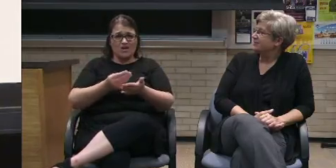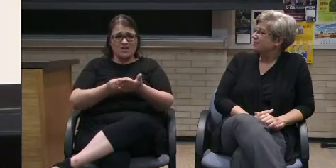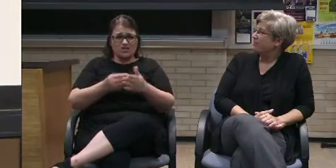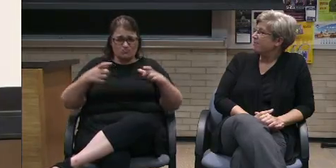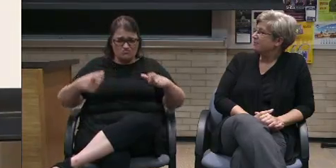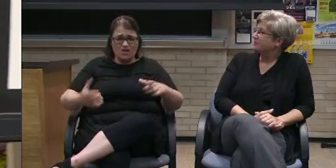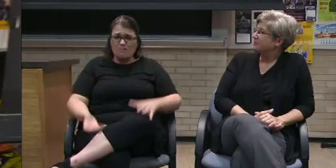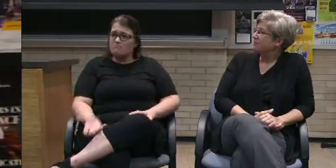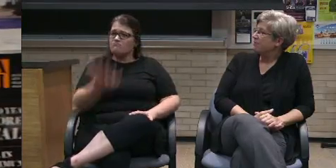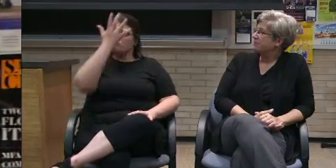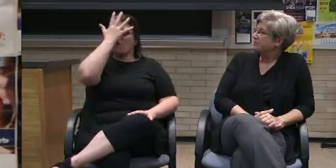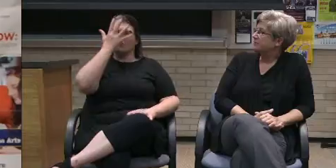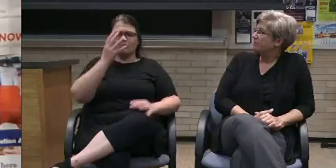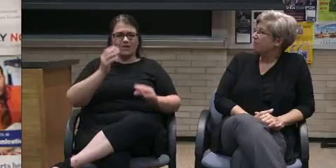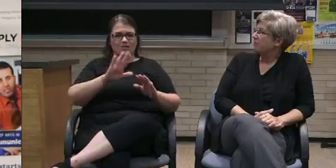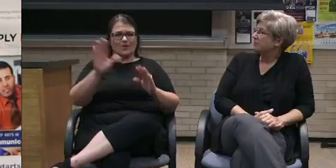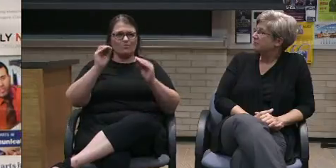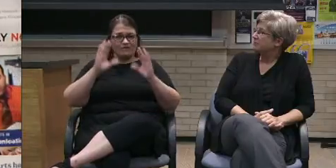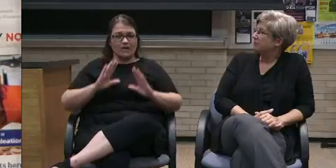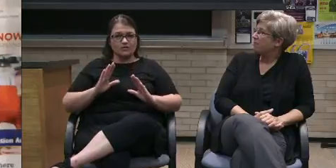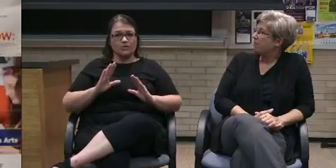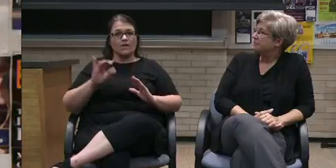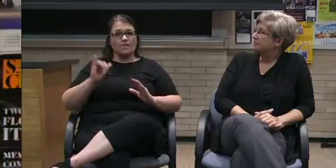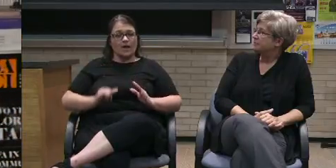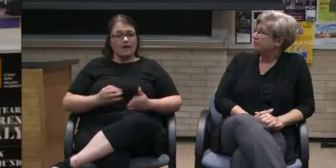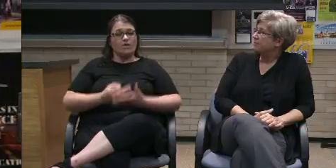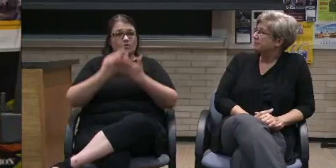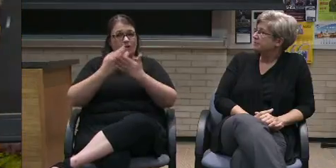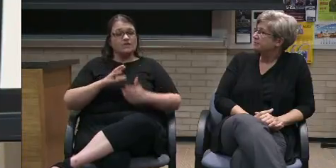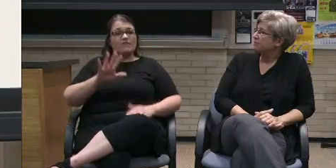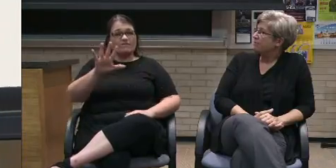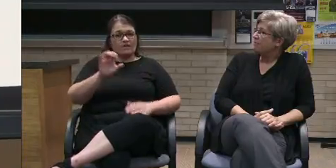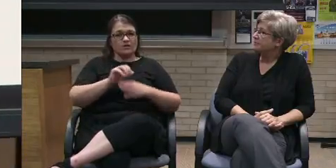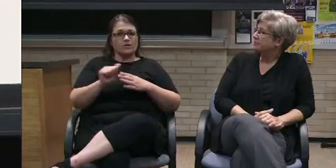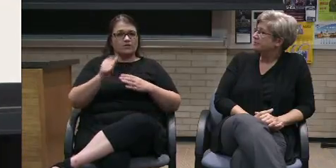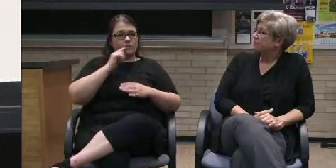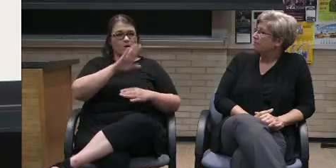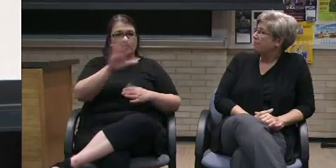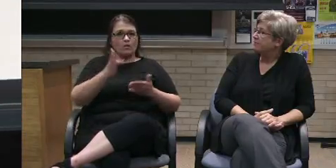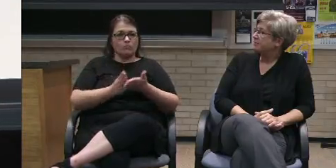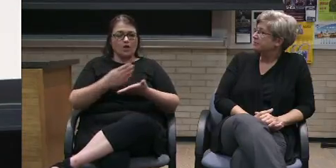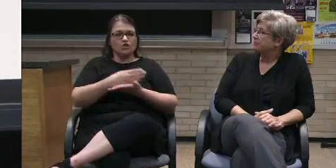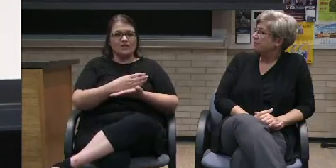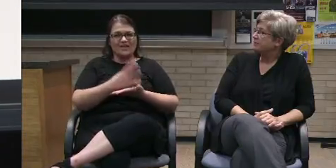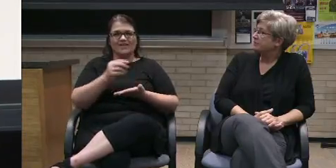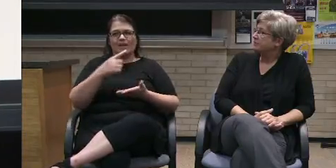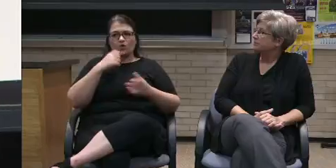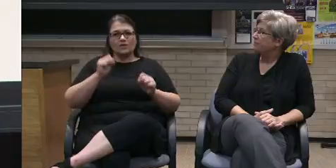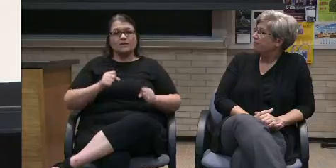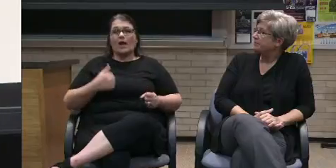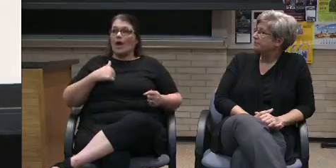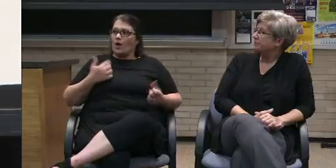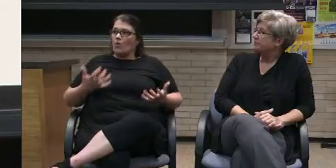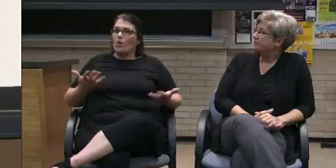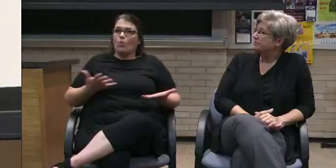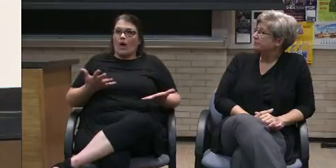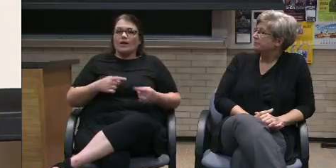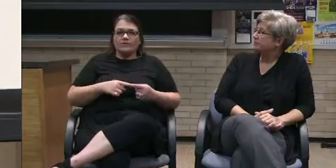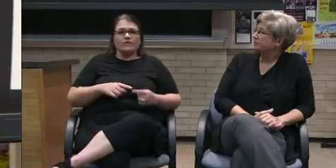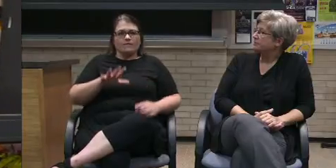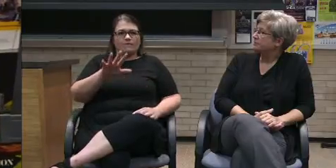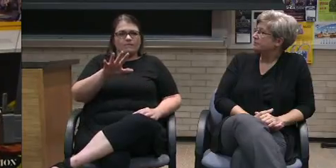won was $500 added to their department's budget, and they got to say what it was for, so they wanted a microwave and such for the